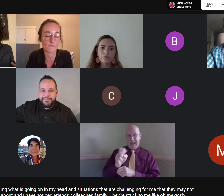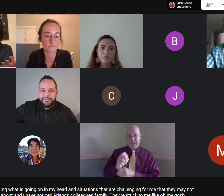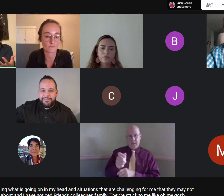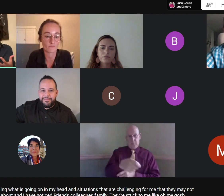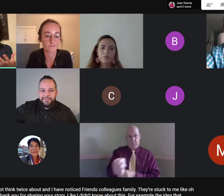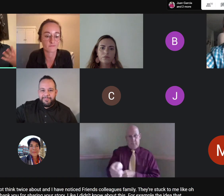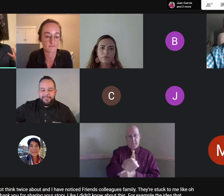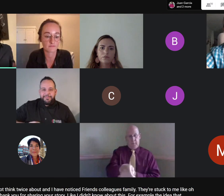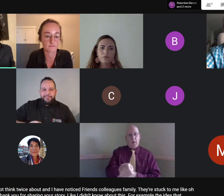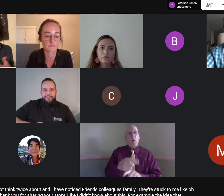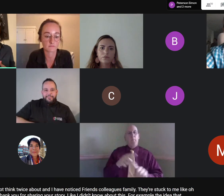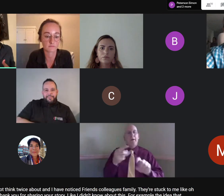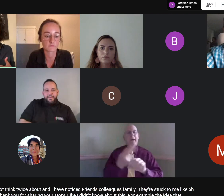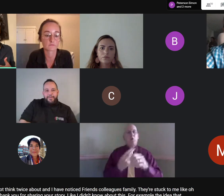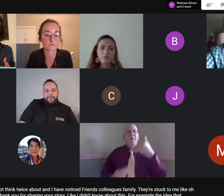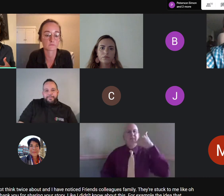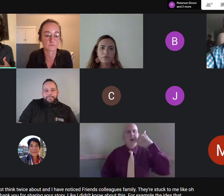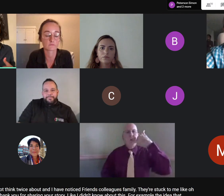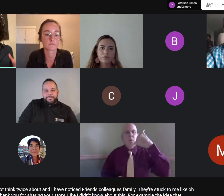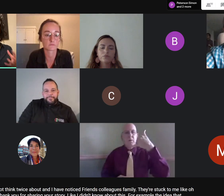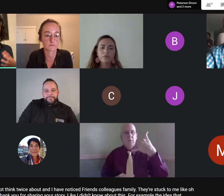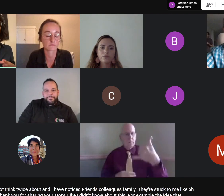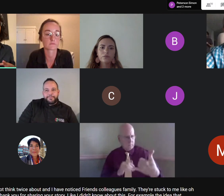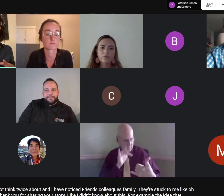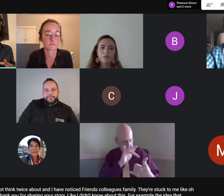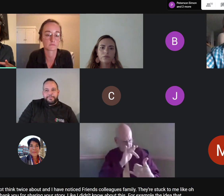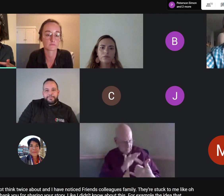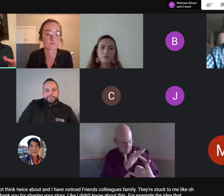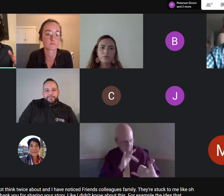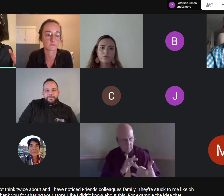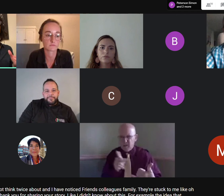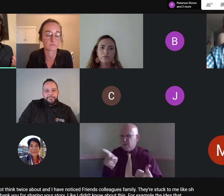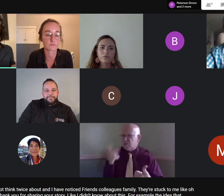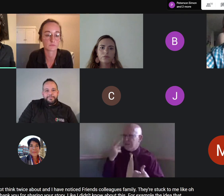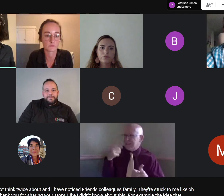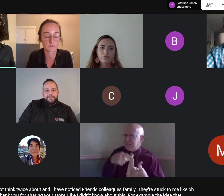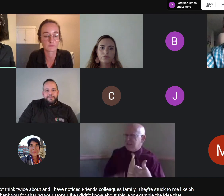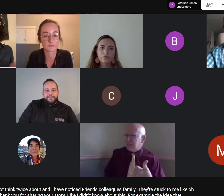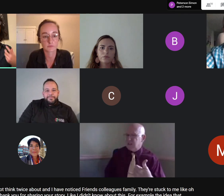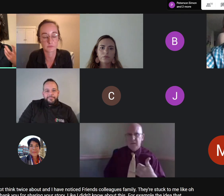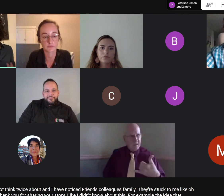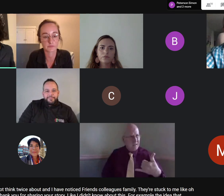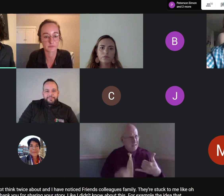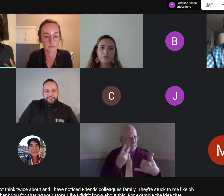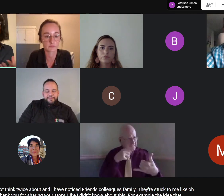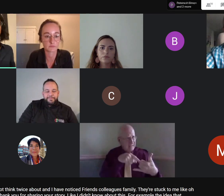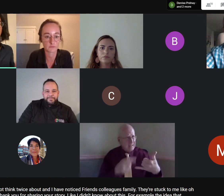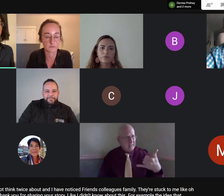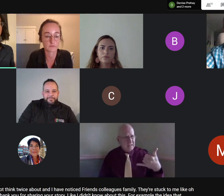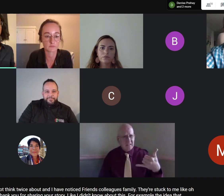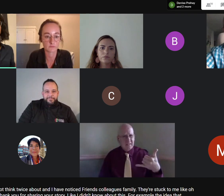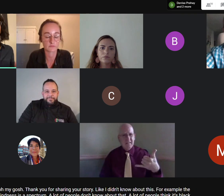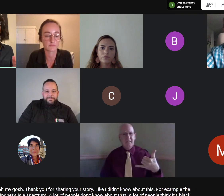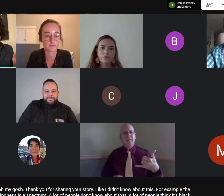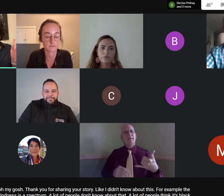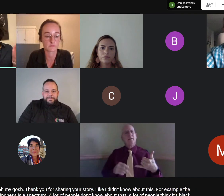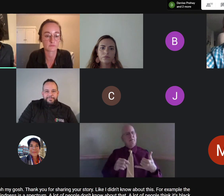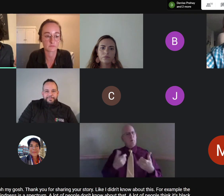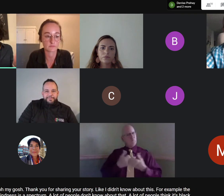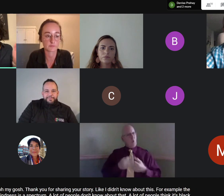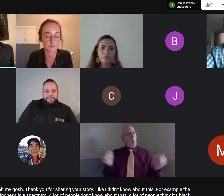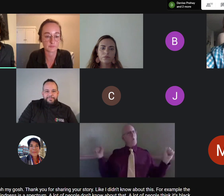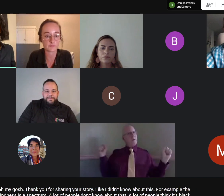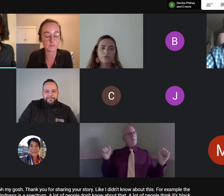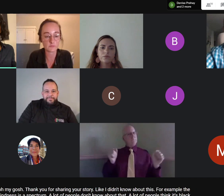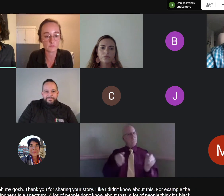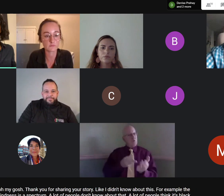and there's really a lack of awareness. So I think that through being someone that is authentic and real, and, you know, this